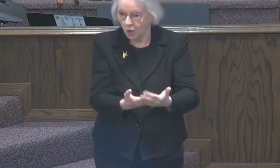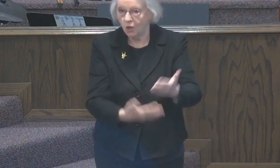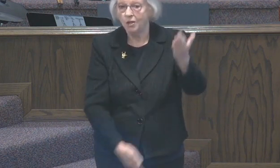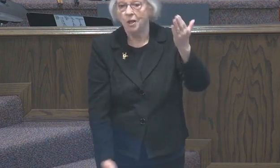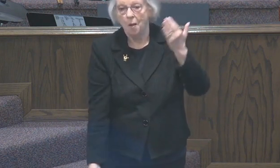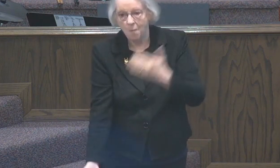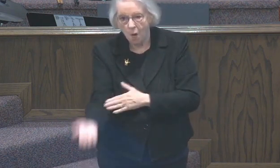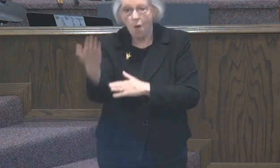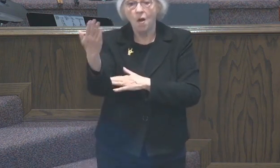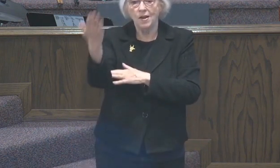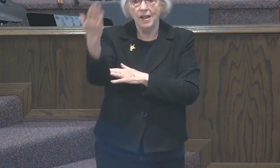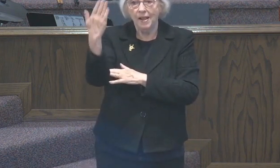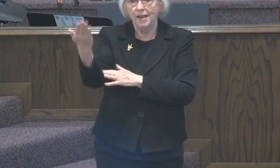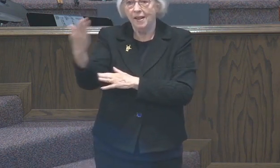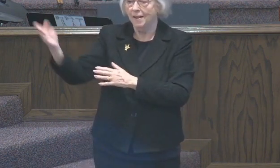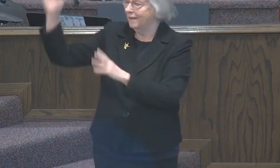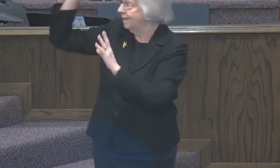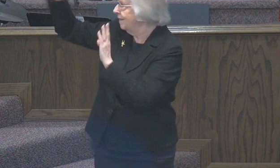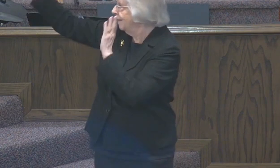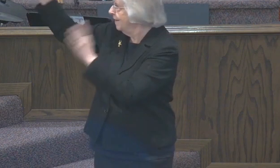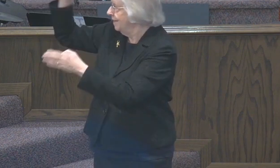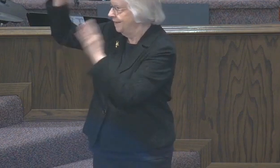How is everyone today?